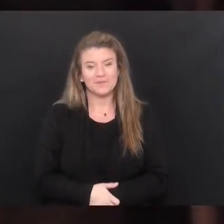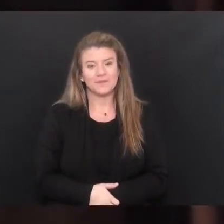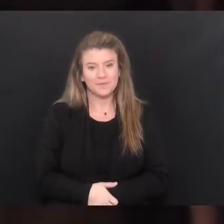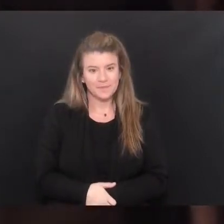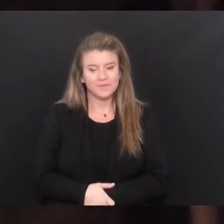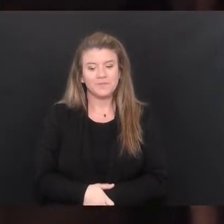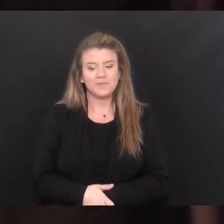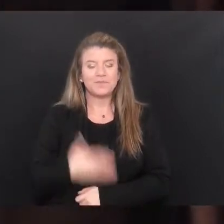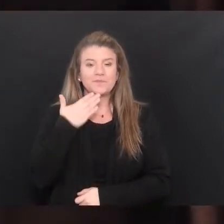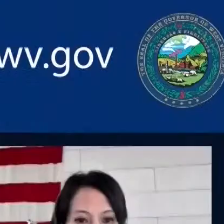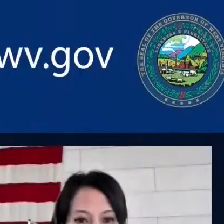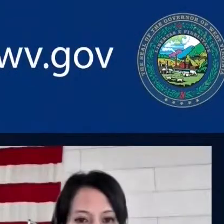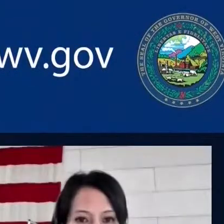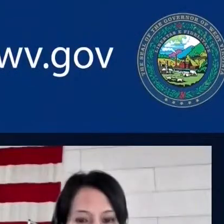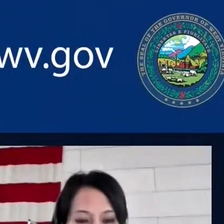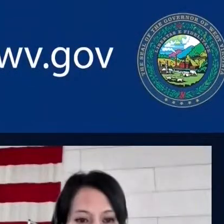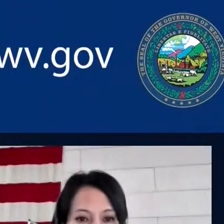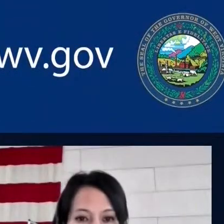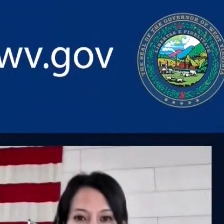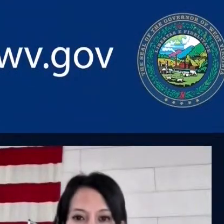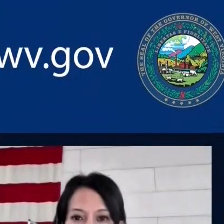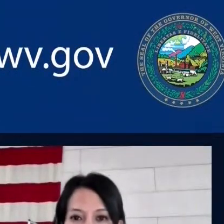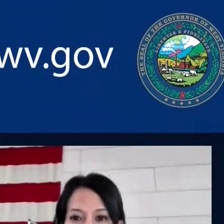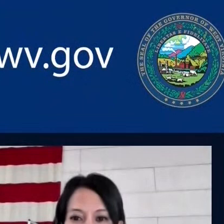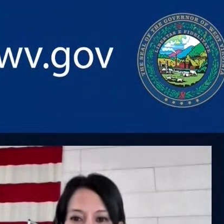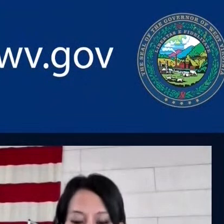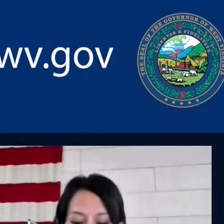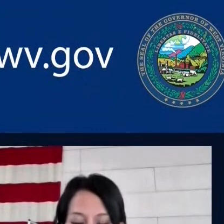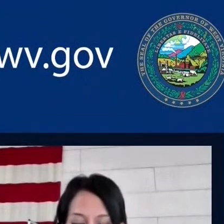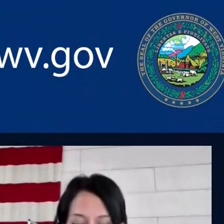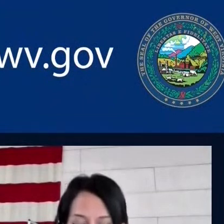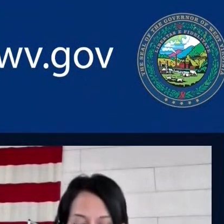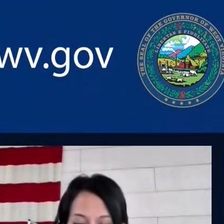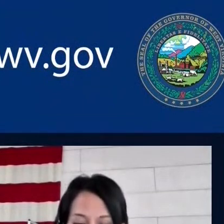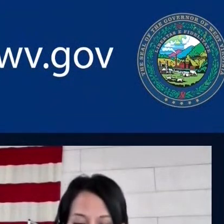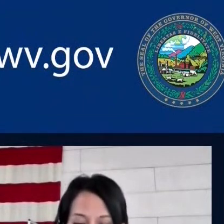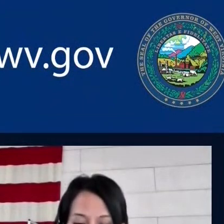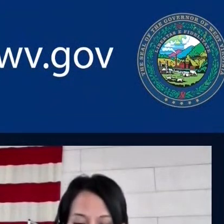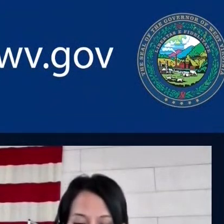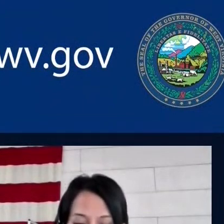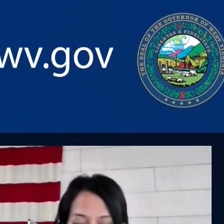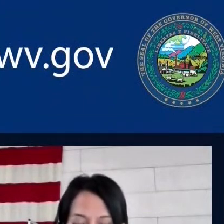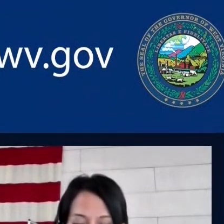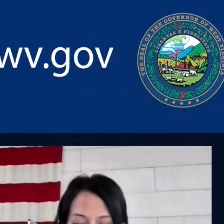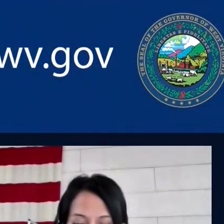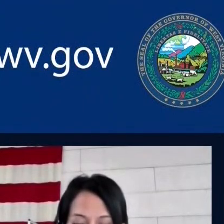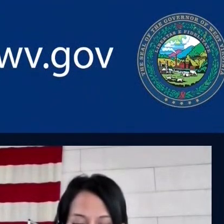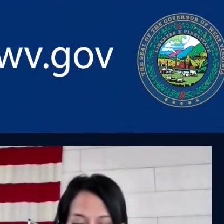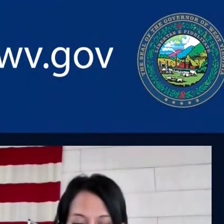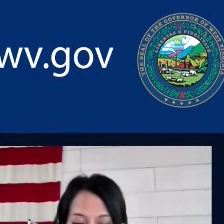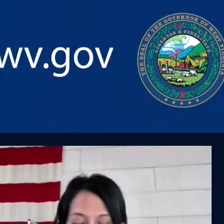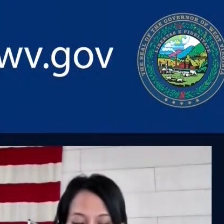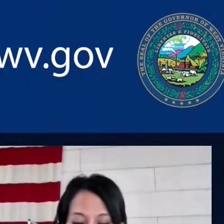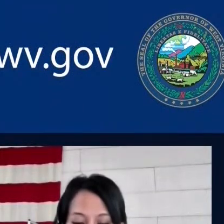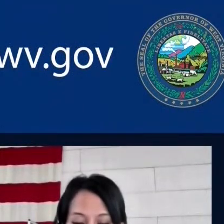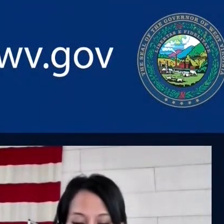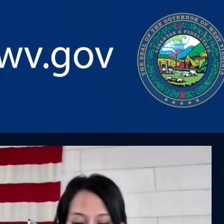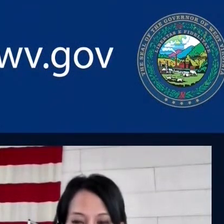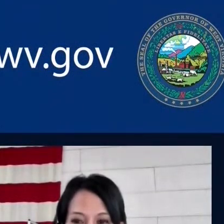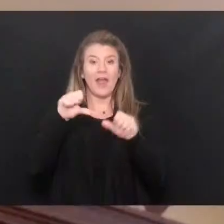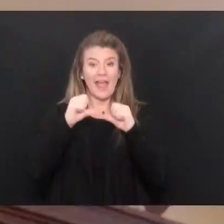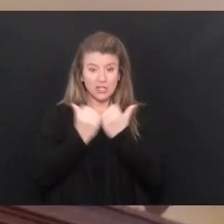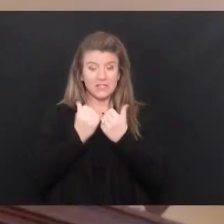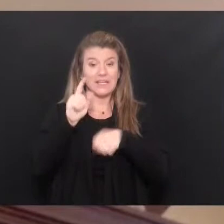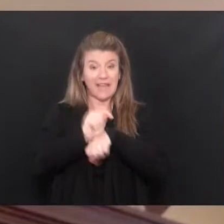Thank you, Dr. Marsh. We'll now go to retired Major General Jim Hoyer, the Director of the Joint Interagency Task Force.